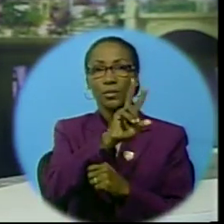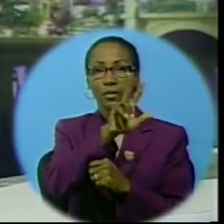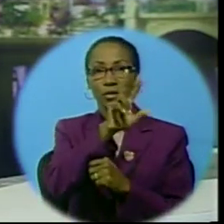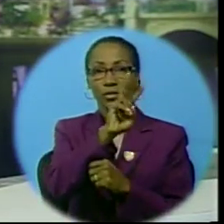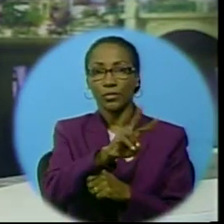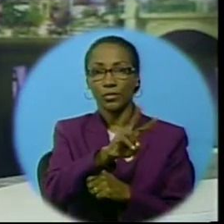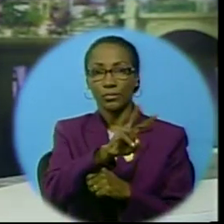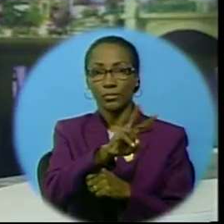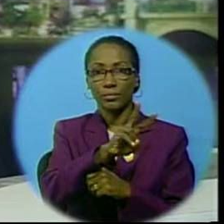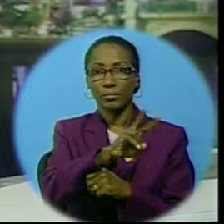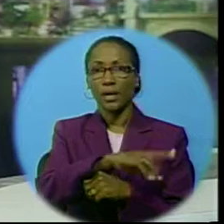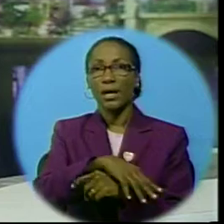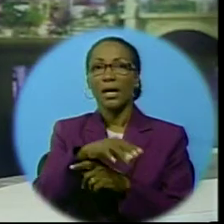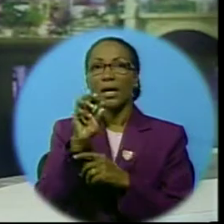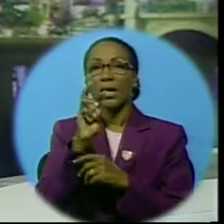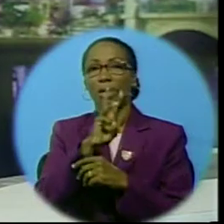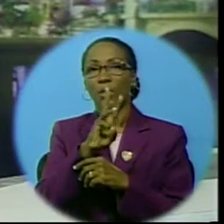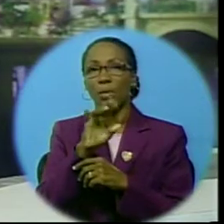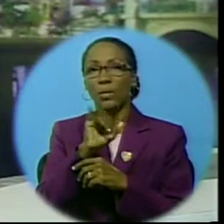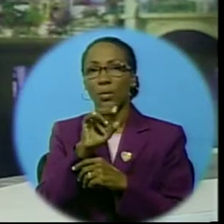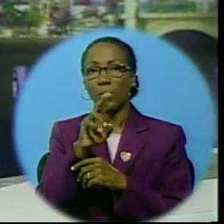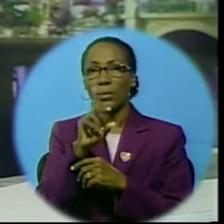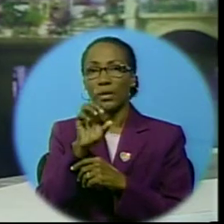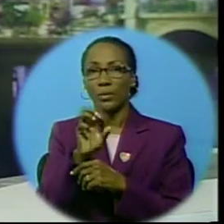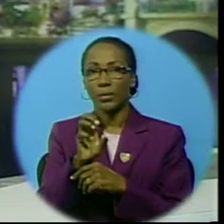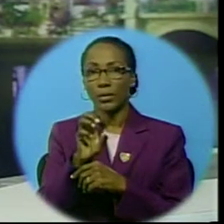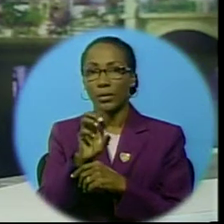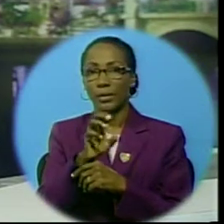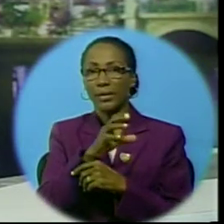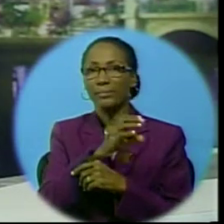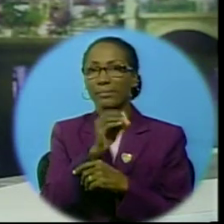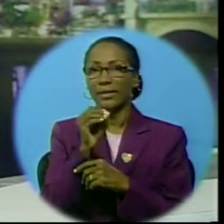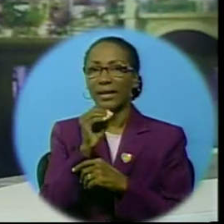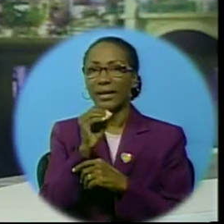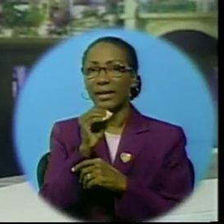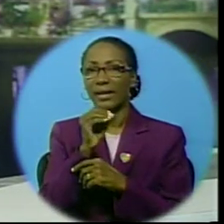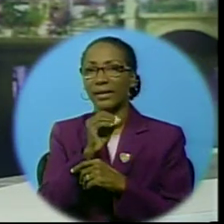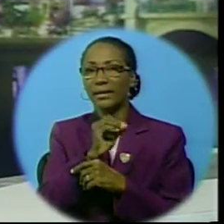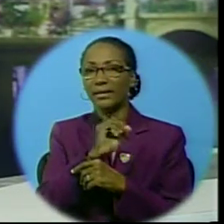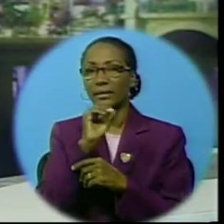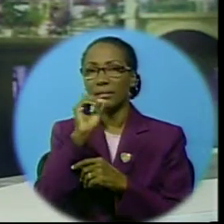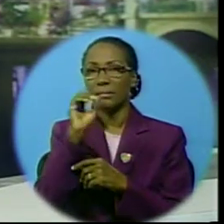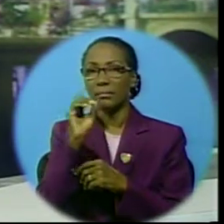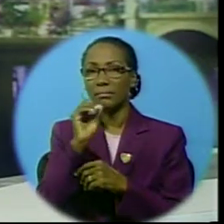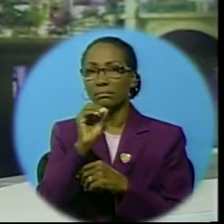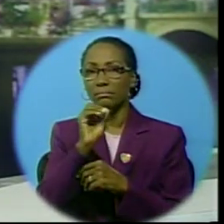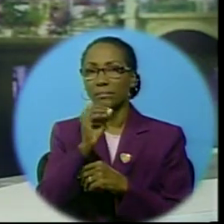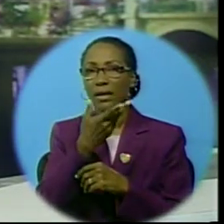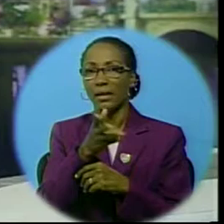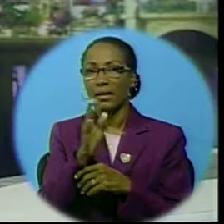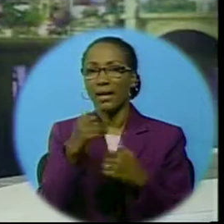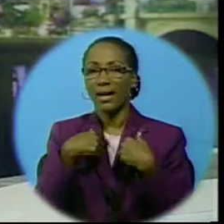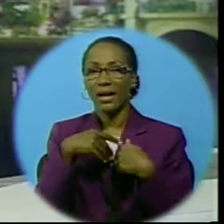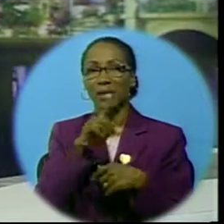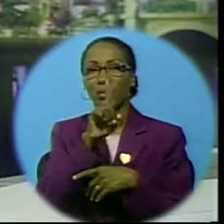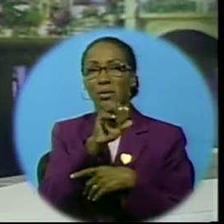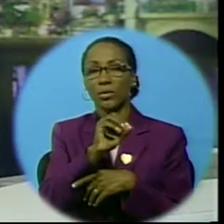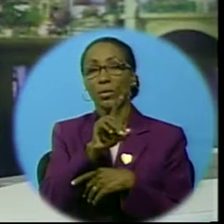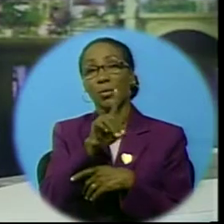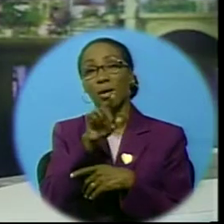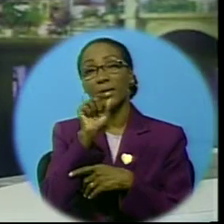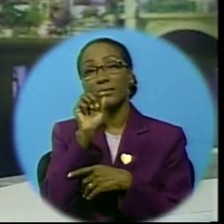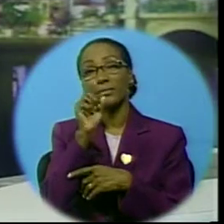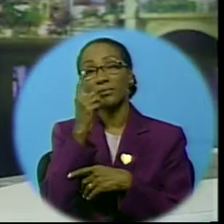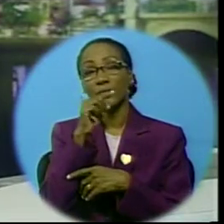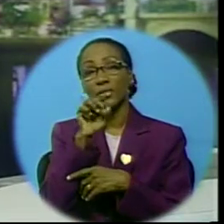gave Barbados a sniff of perhaps pulling off an outright win. But the Volcanoes inched to 101 for 6 by the 5 o'clock